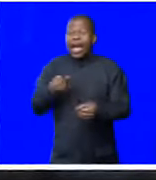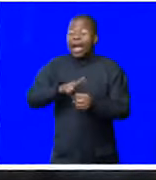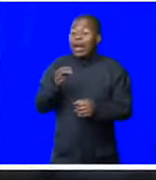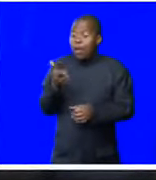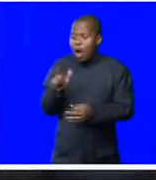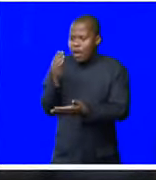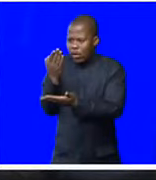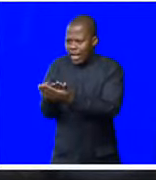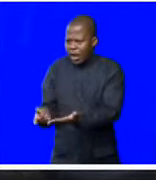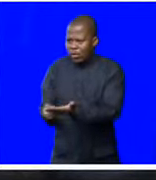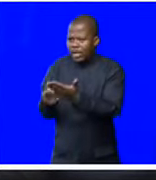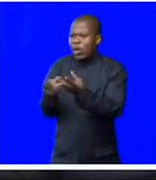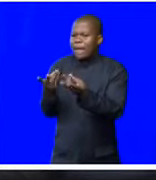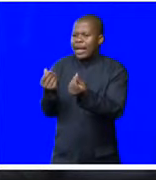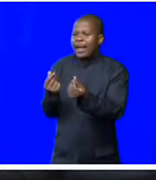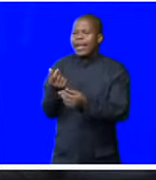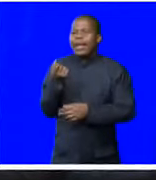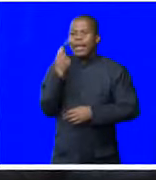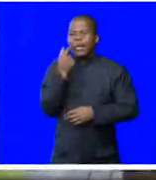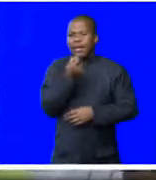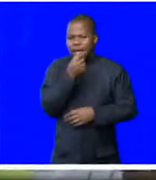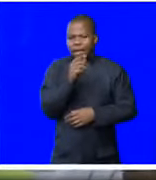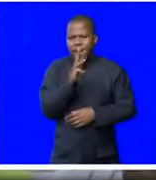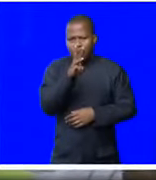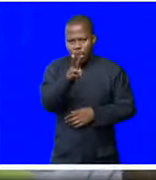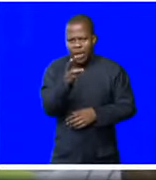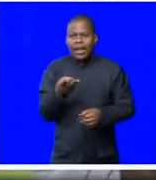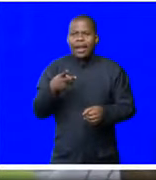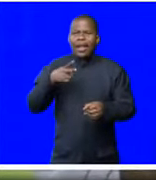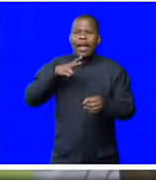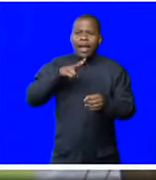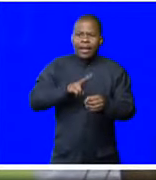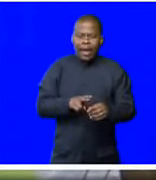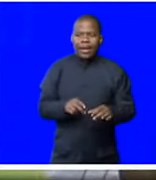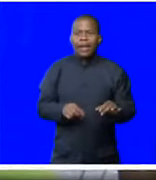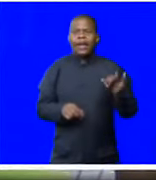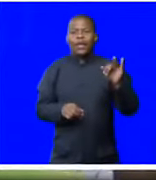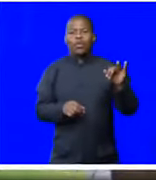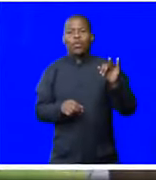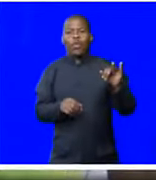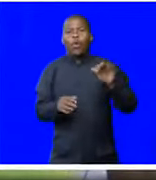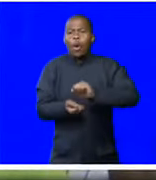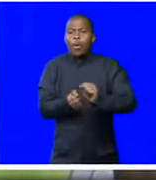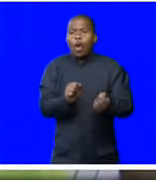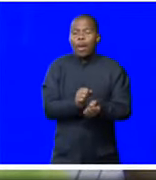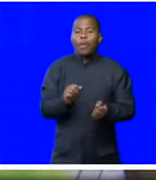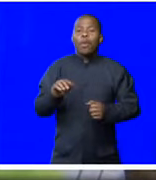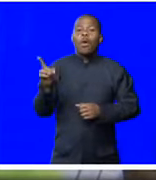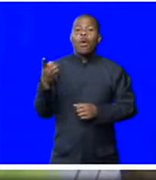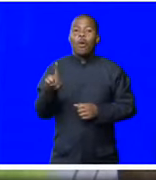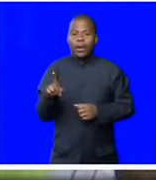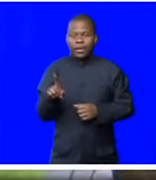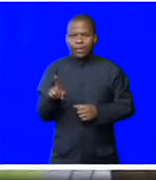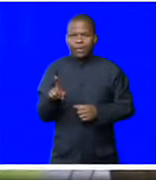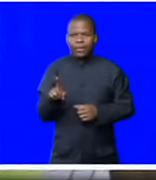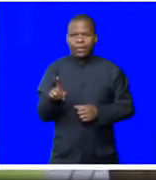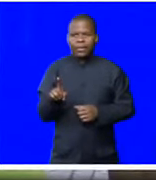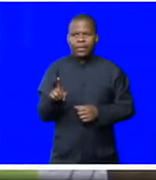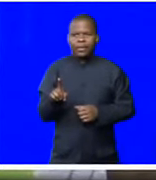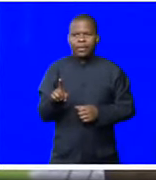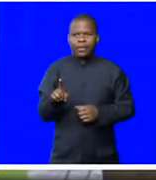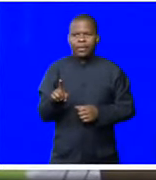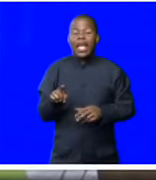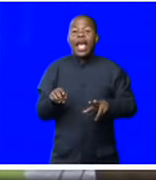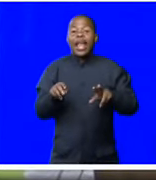for a loan, then it becomes easy. So that's one angle. Another one, of course, that we have realized, which we